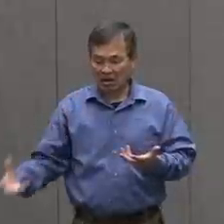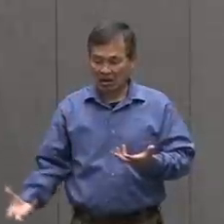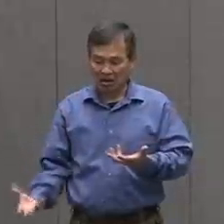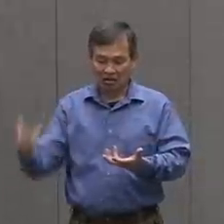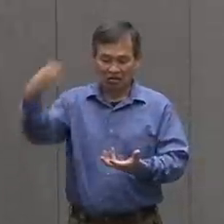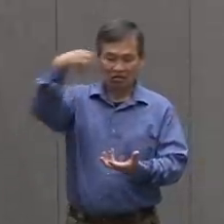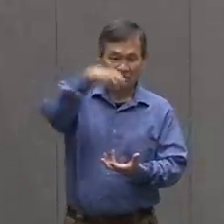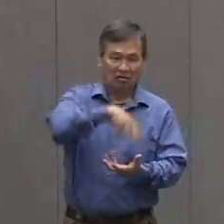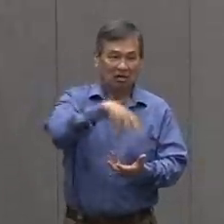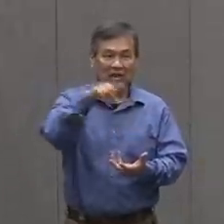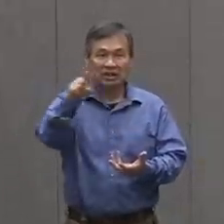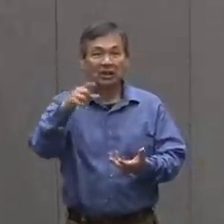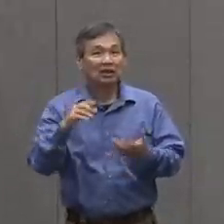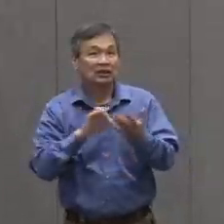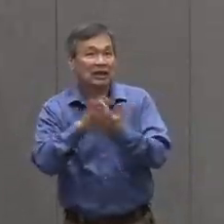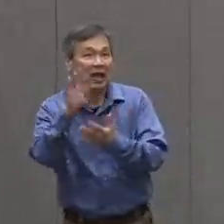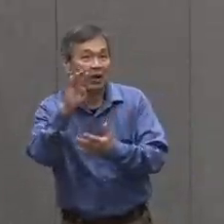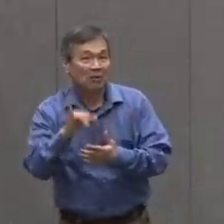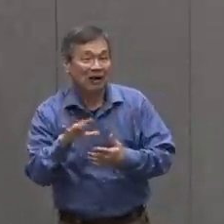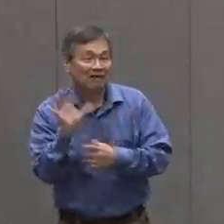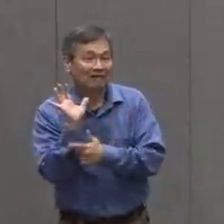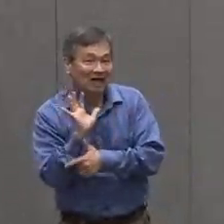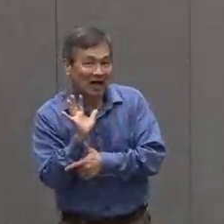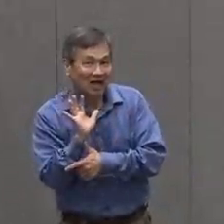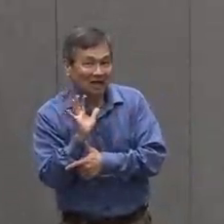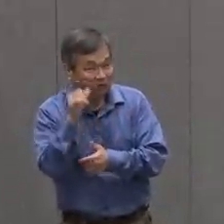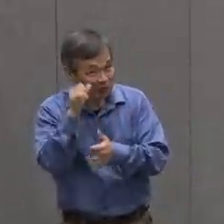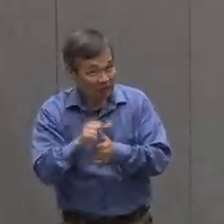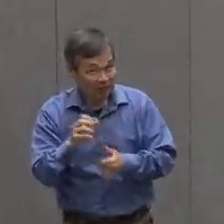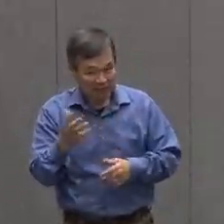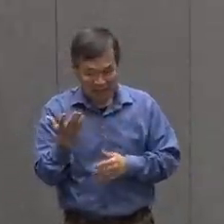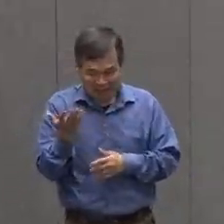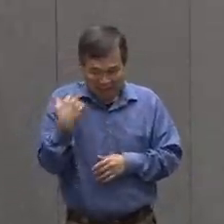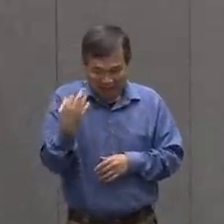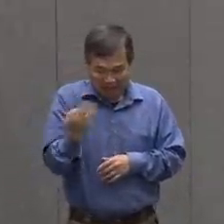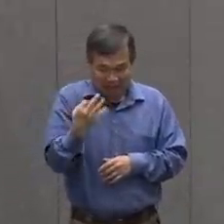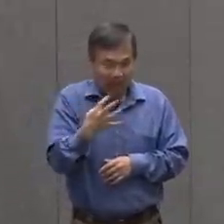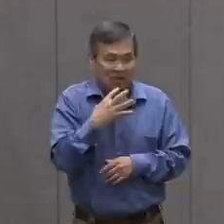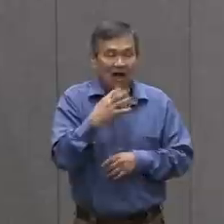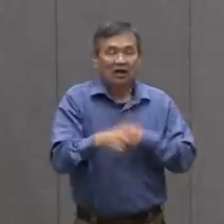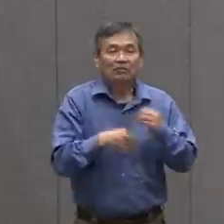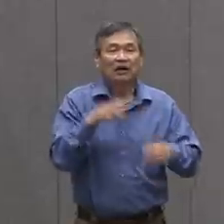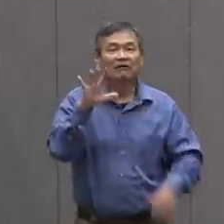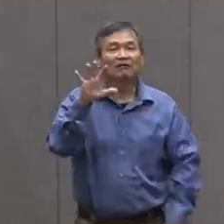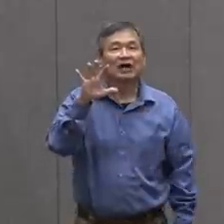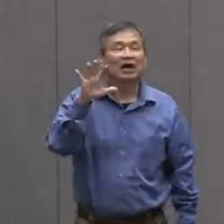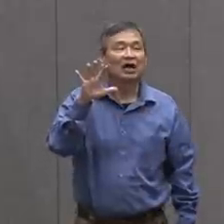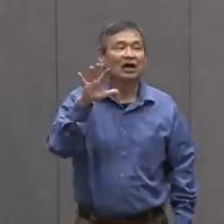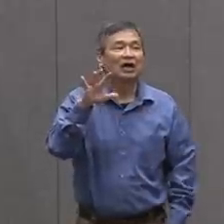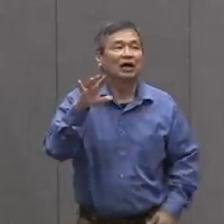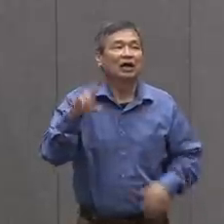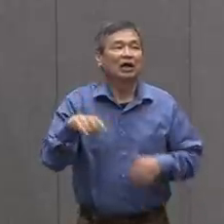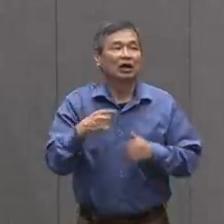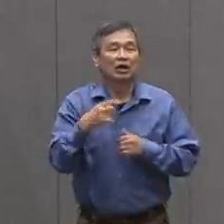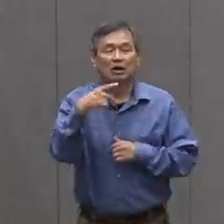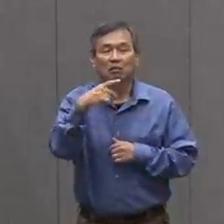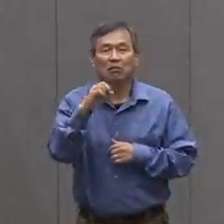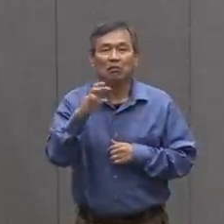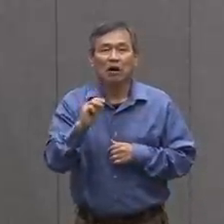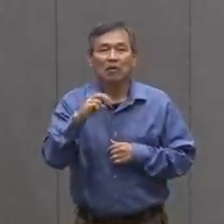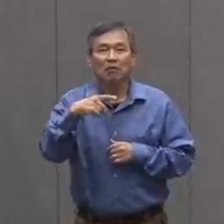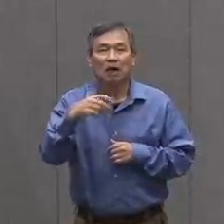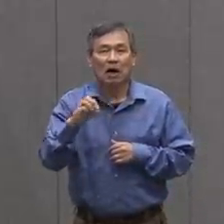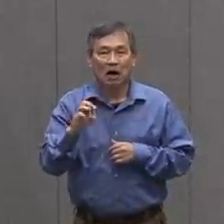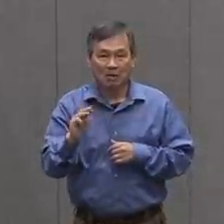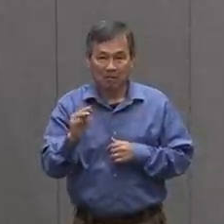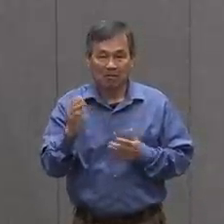by fives. That was that number we were focused on last Friday. So all my pom-poms can go back.